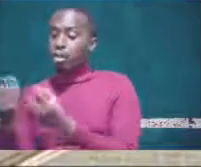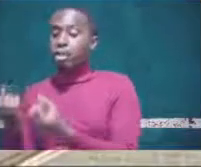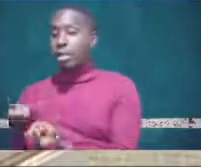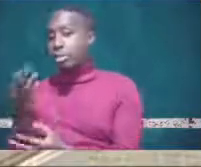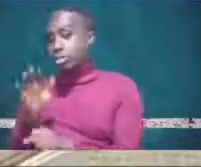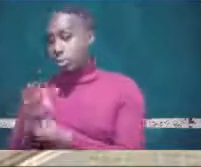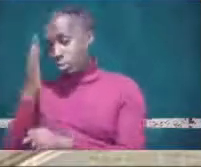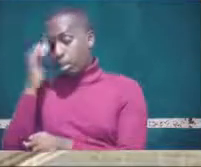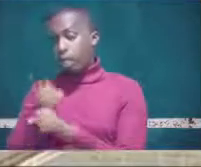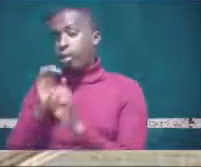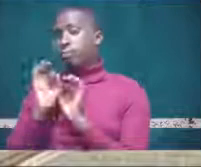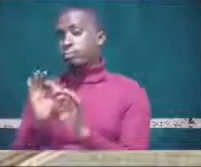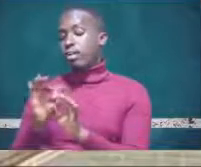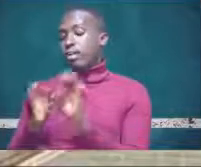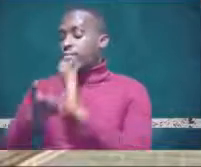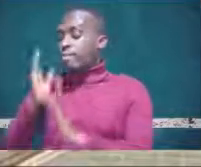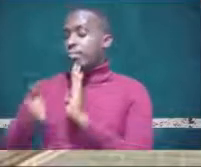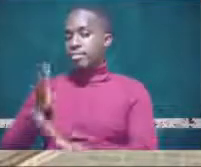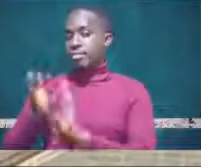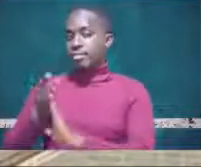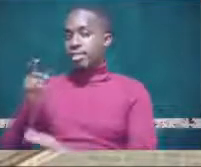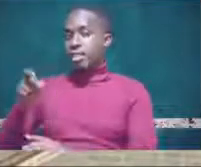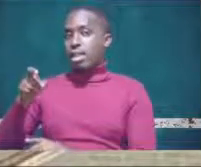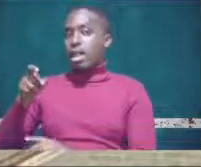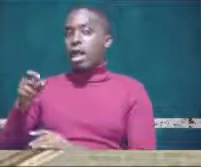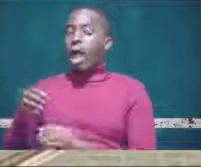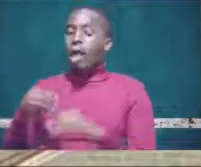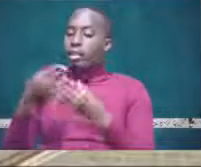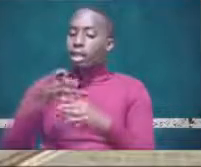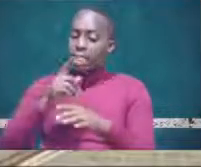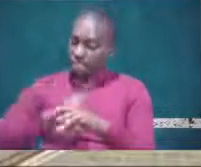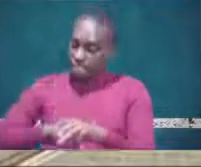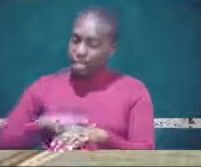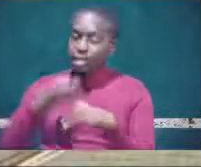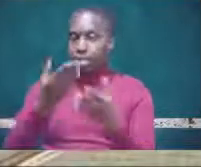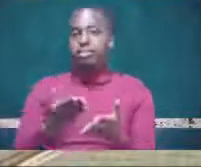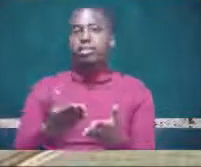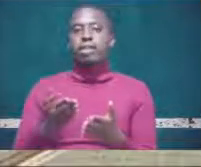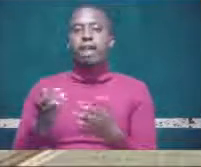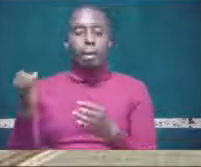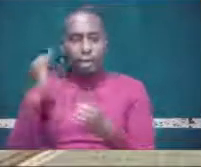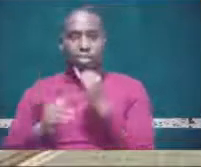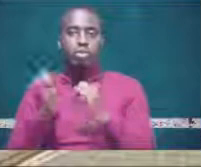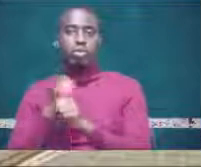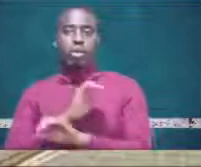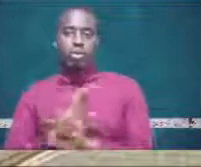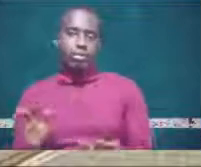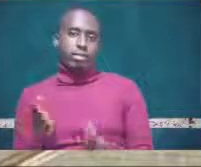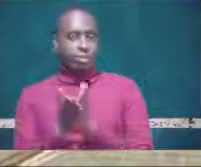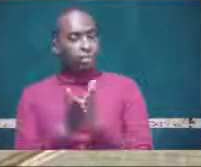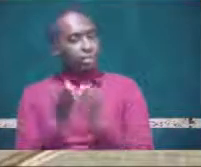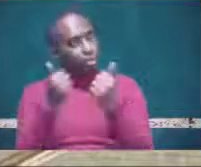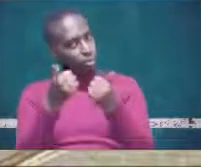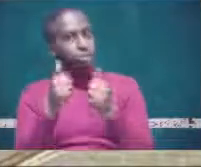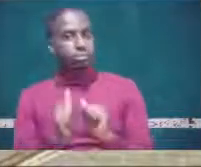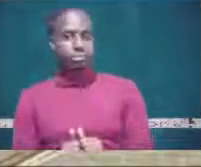is done well, very fast. He meets the demand, the time frame given out by his or her